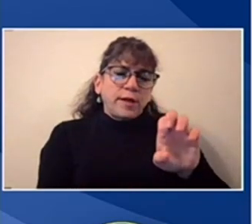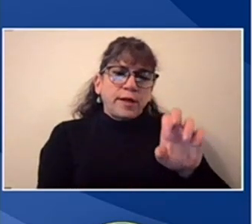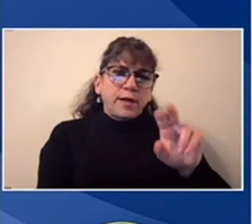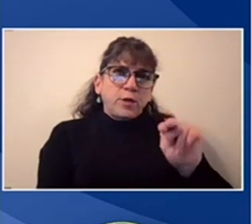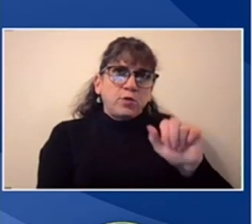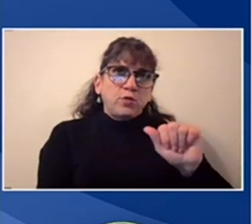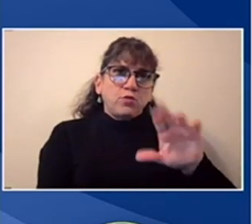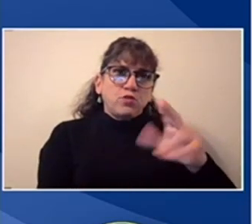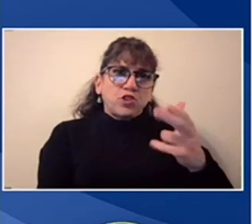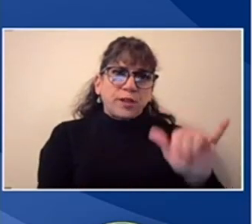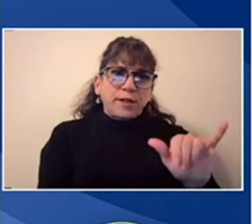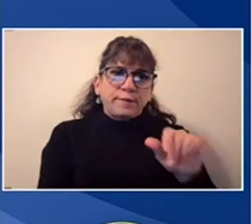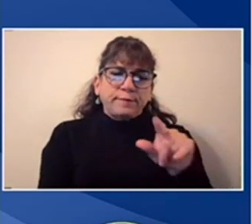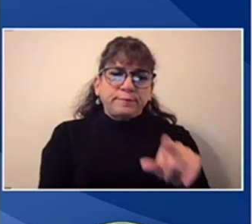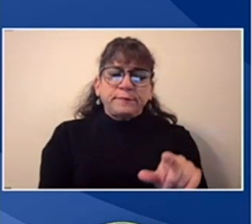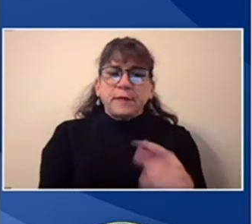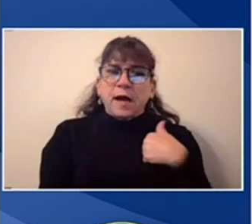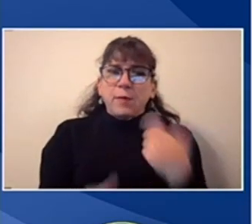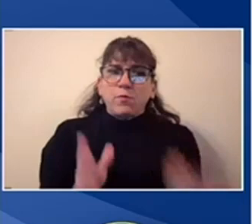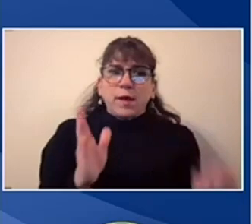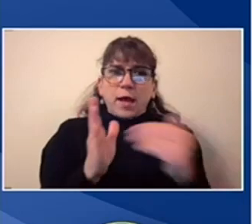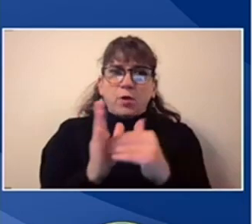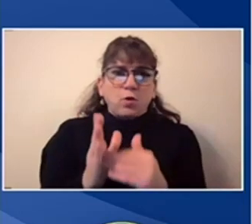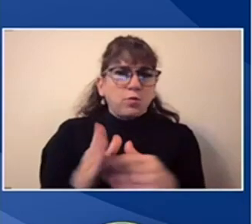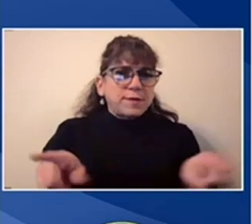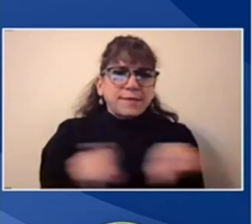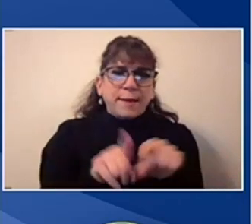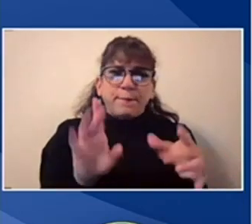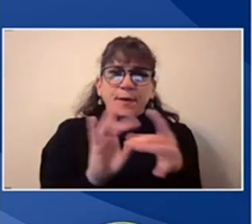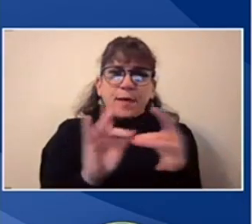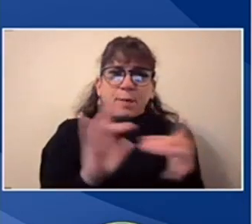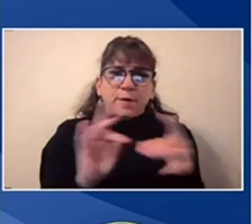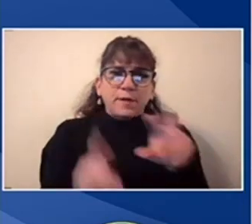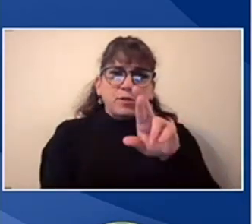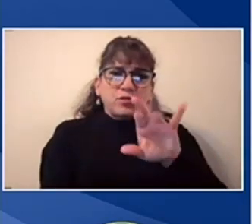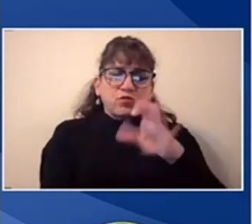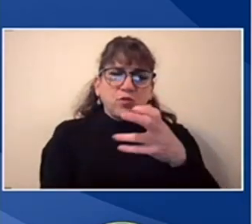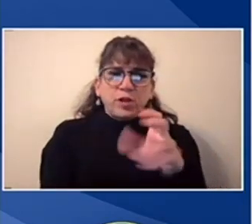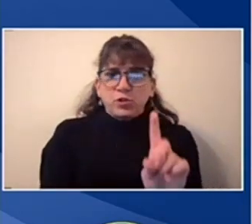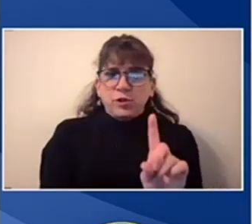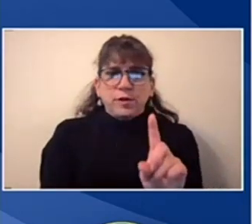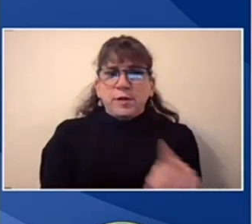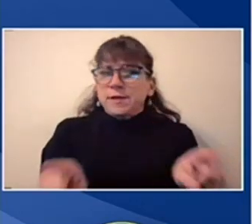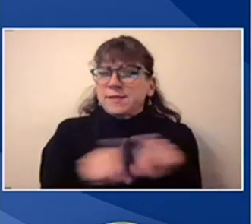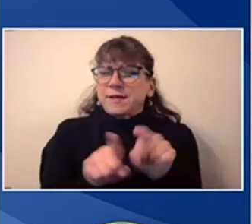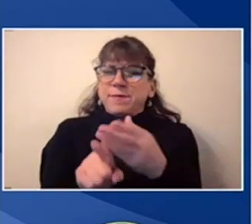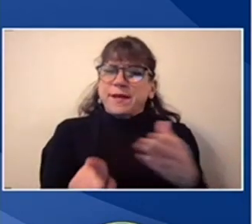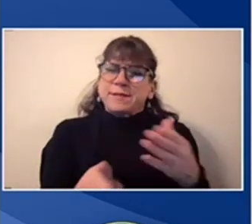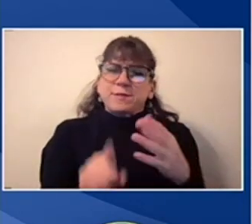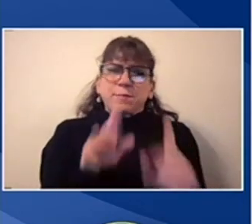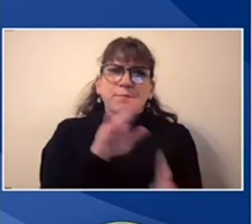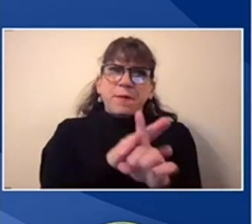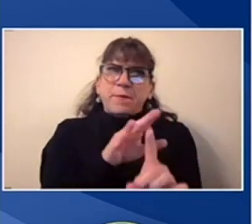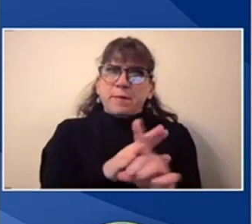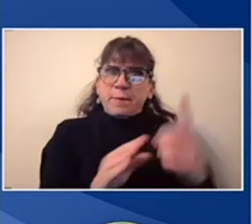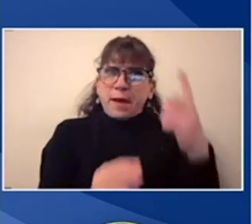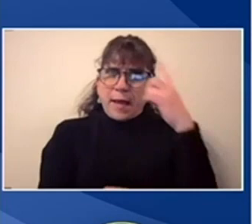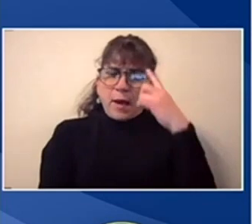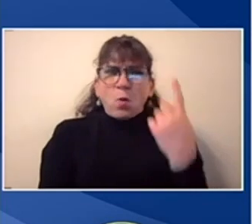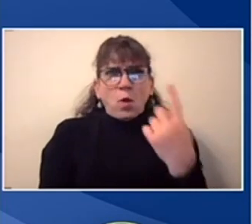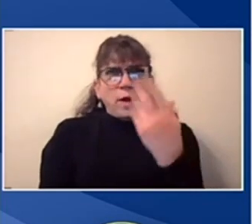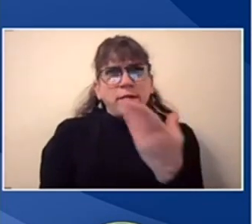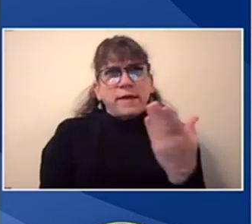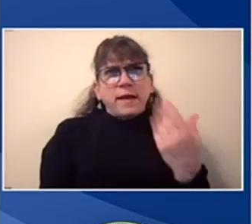Yeah, I'll echo pretty much the same comment as Richard. Those same things were coming to my head. The one thing that I thought about